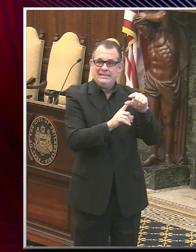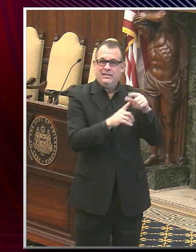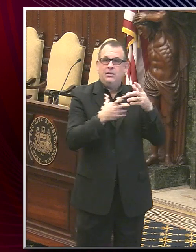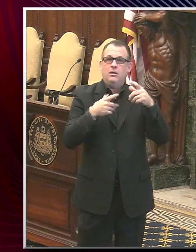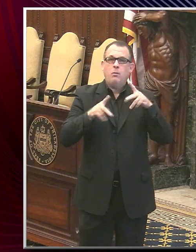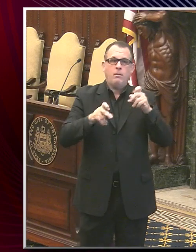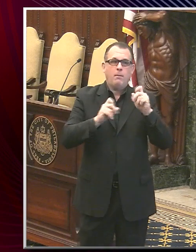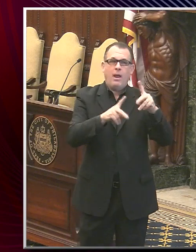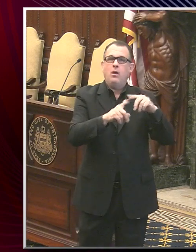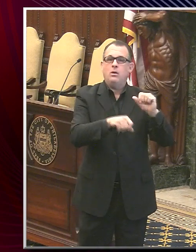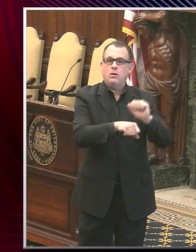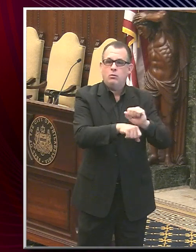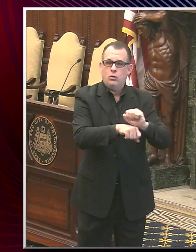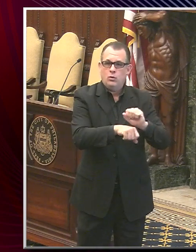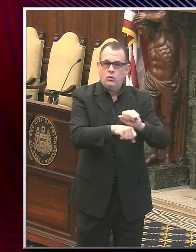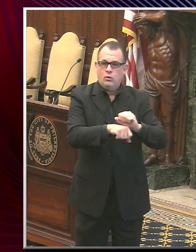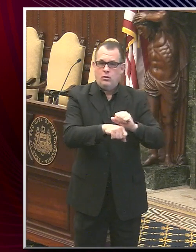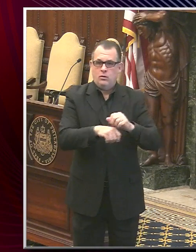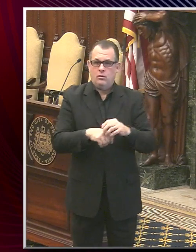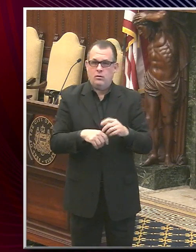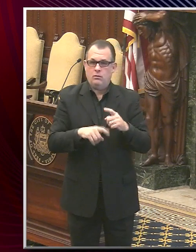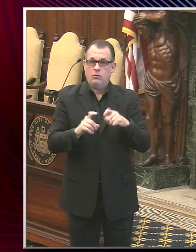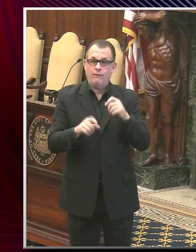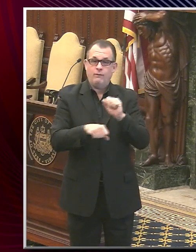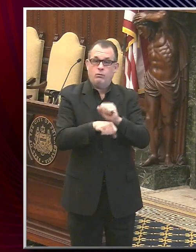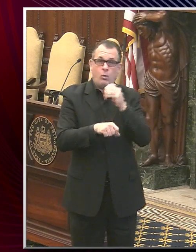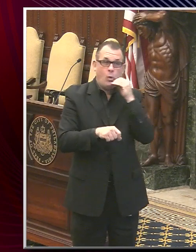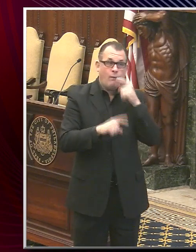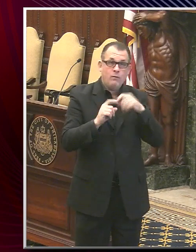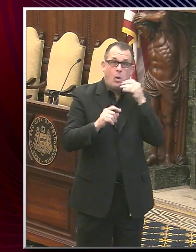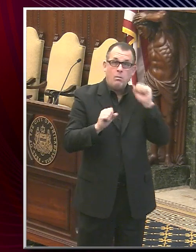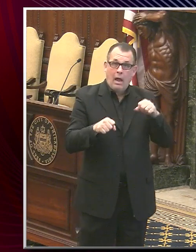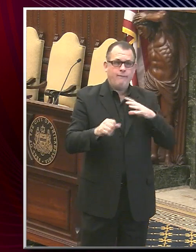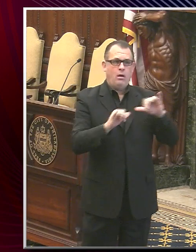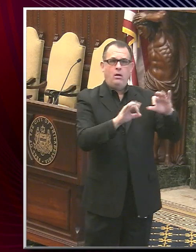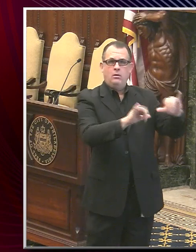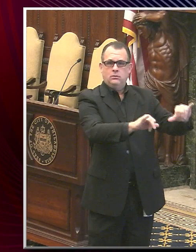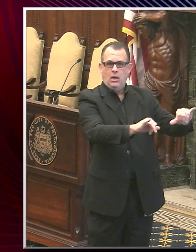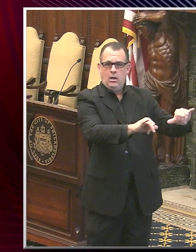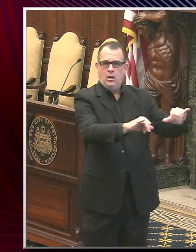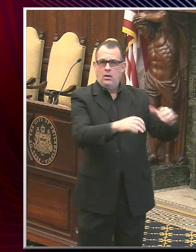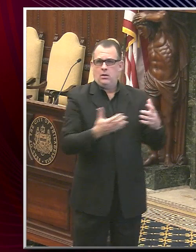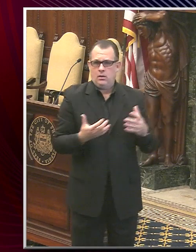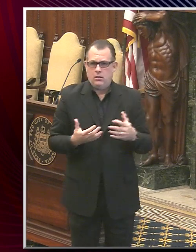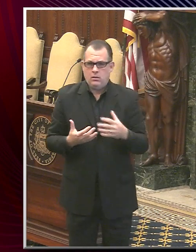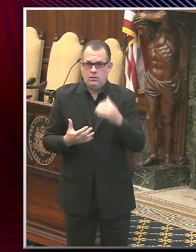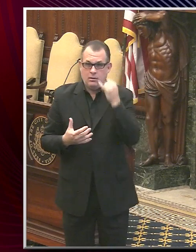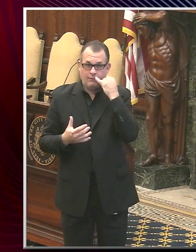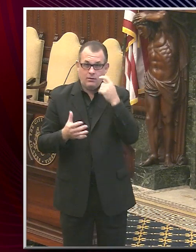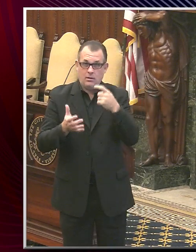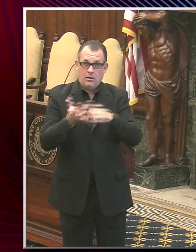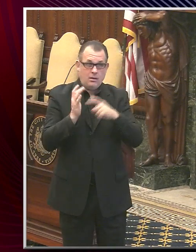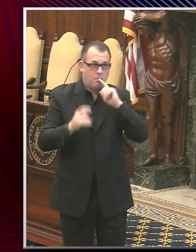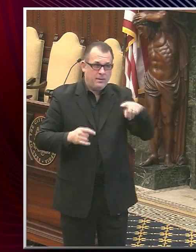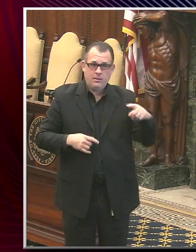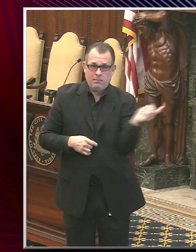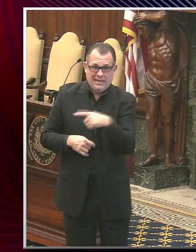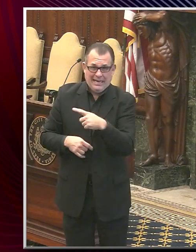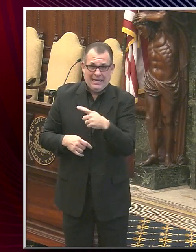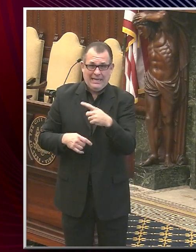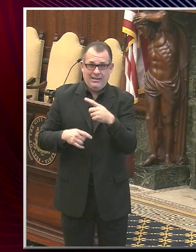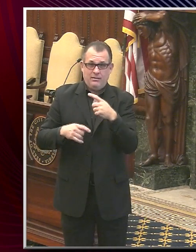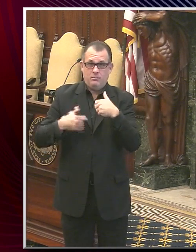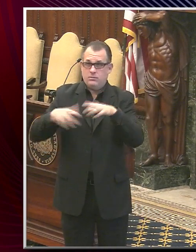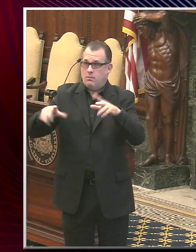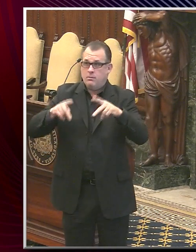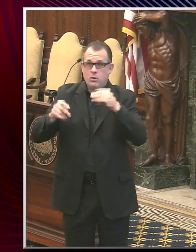they should work from home if feasible. So is that mandated that offices send people back to remote